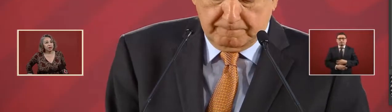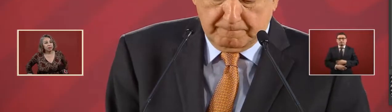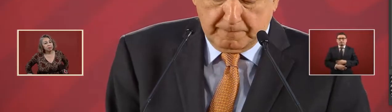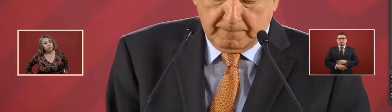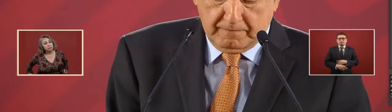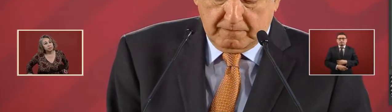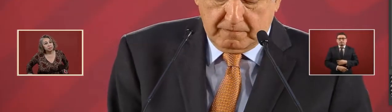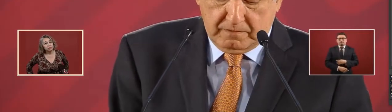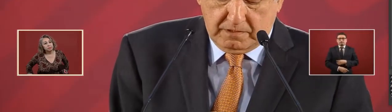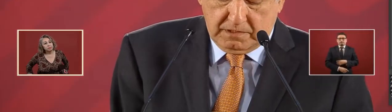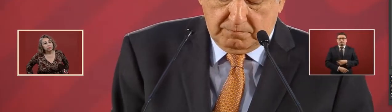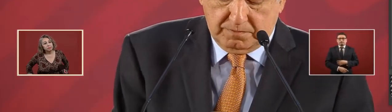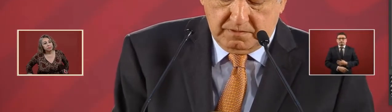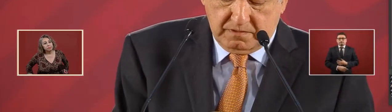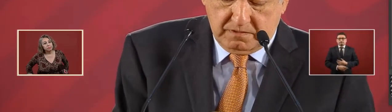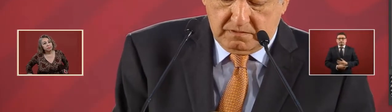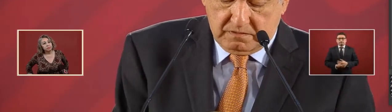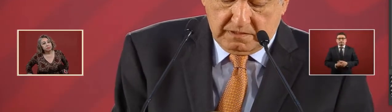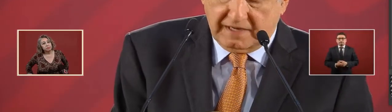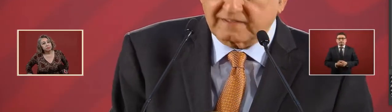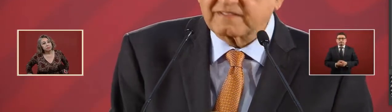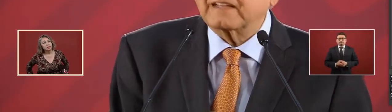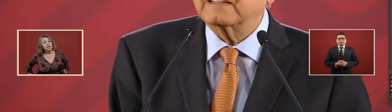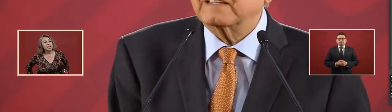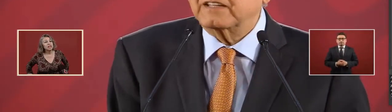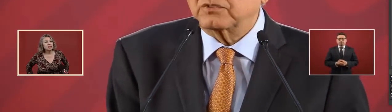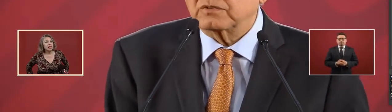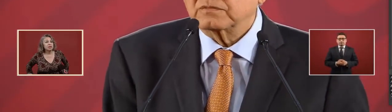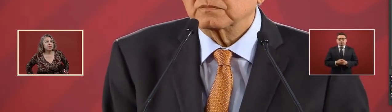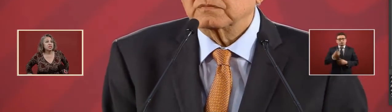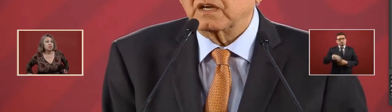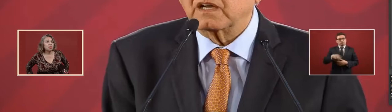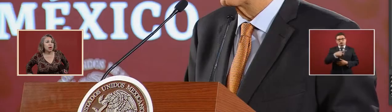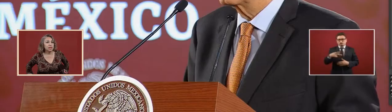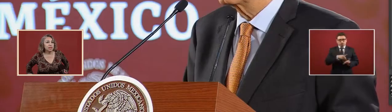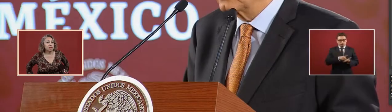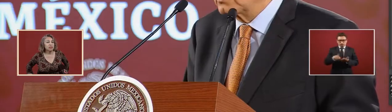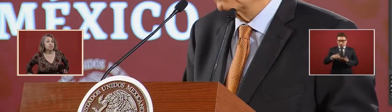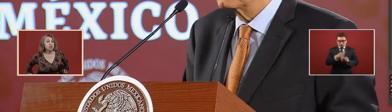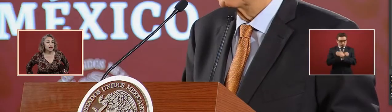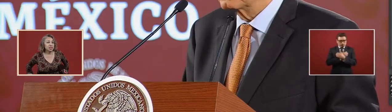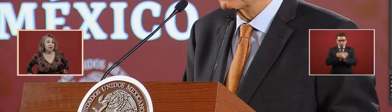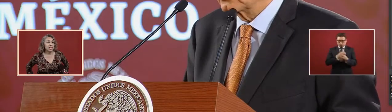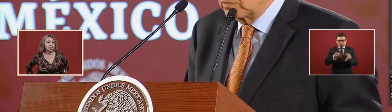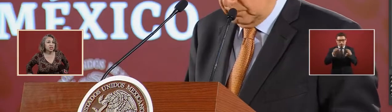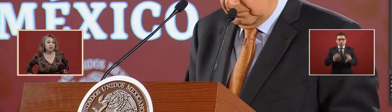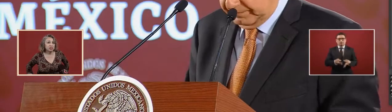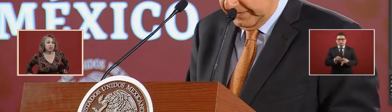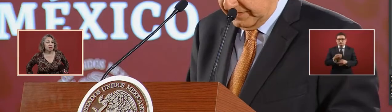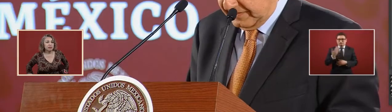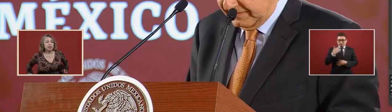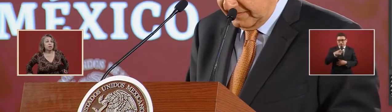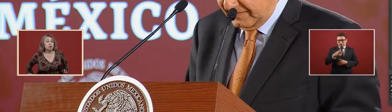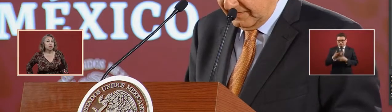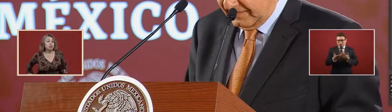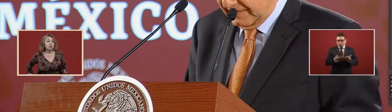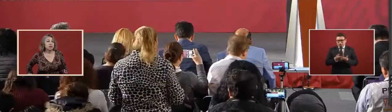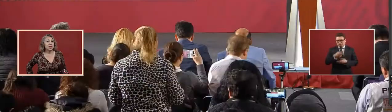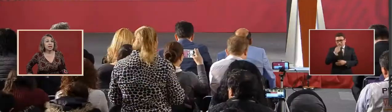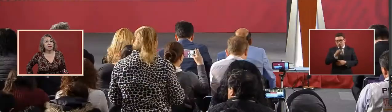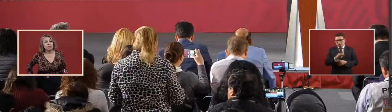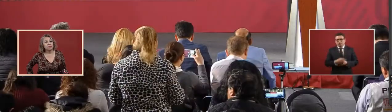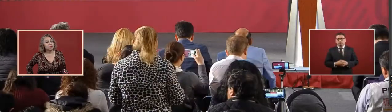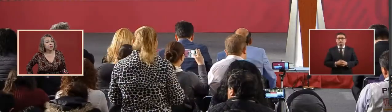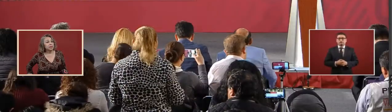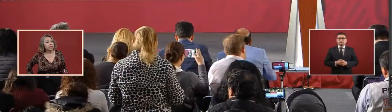better y garantizar el and to guarantee the rights educación, to education, what you are